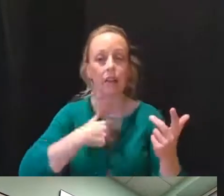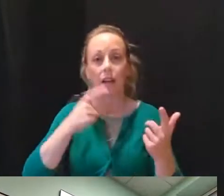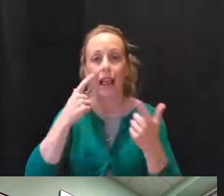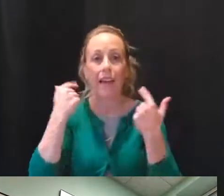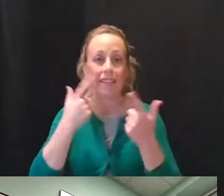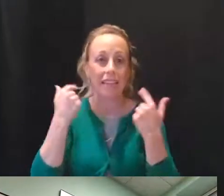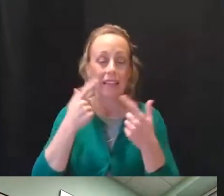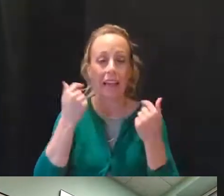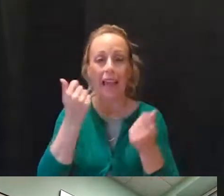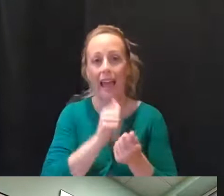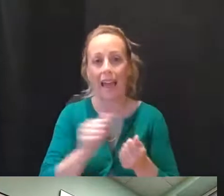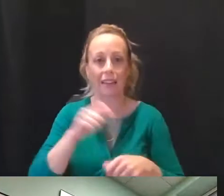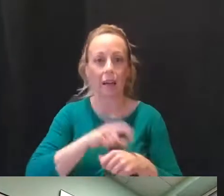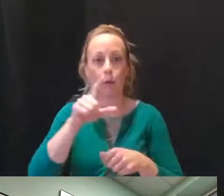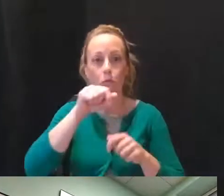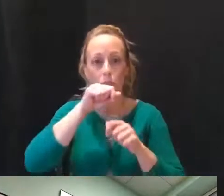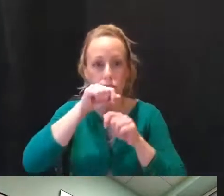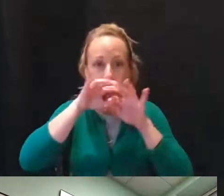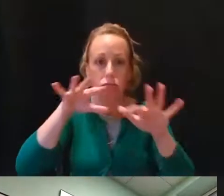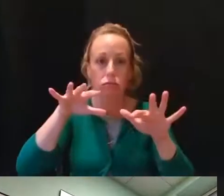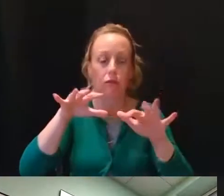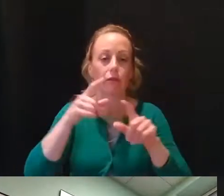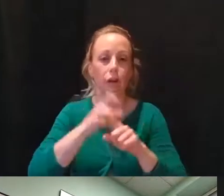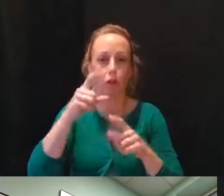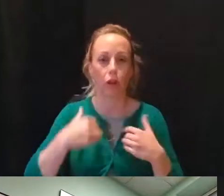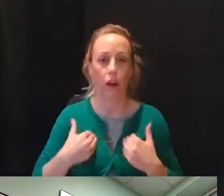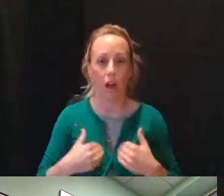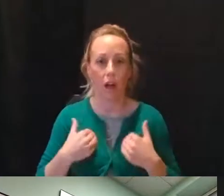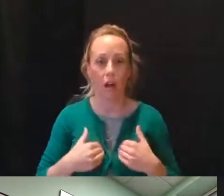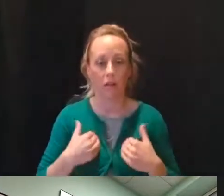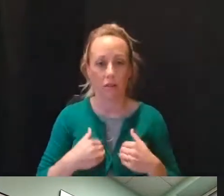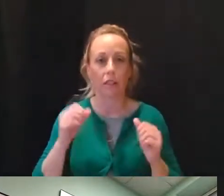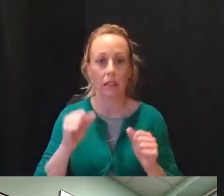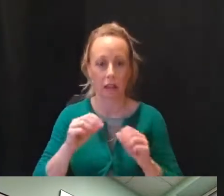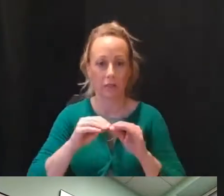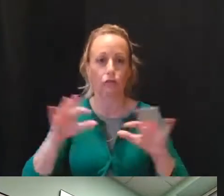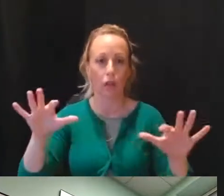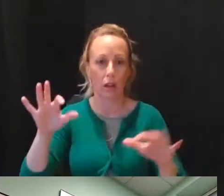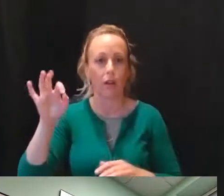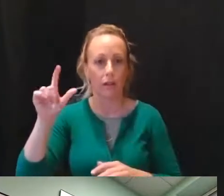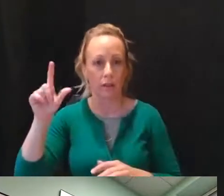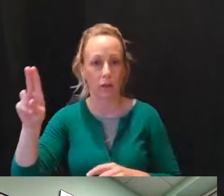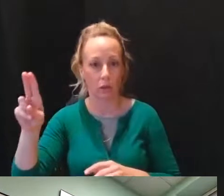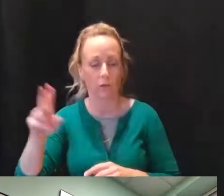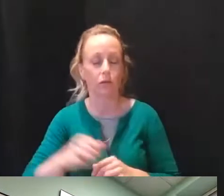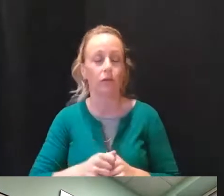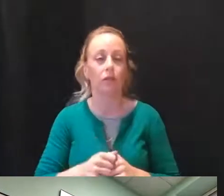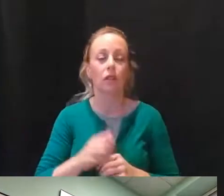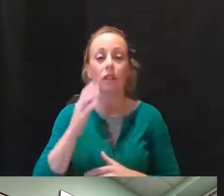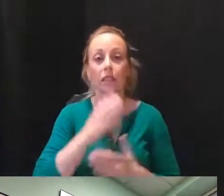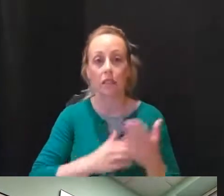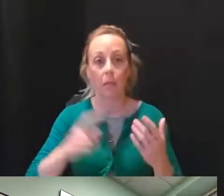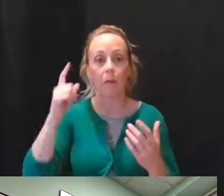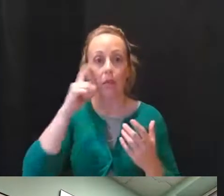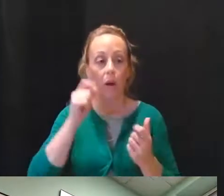you project out with any force from your lungs can spread it. There is some thought that there may be some